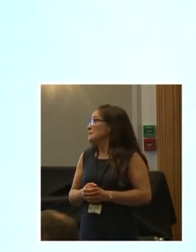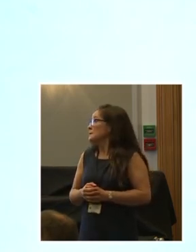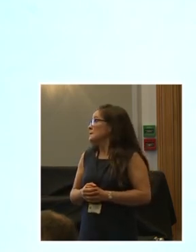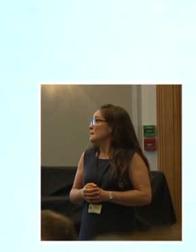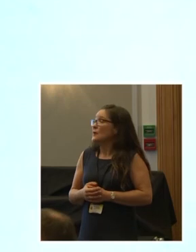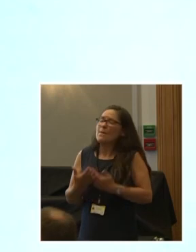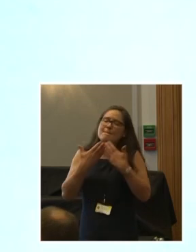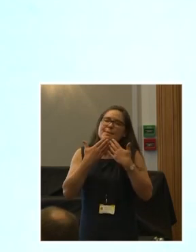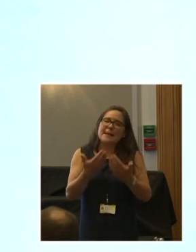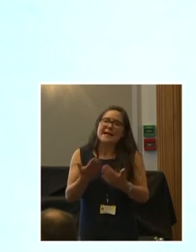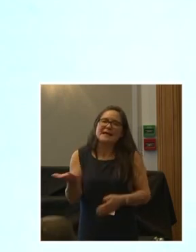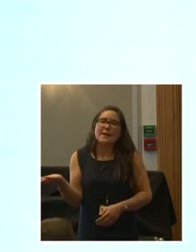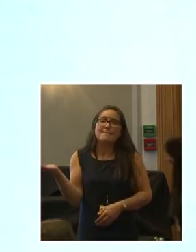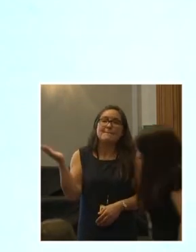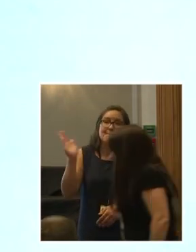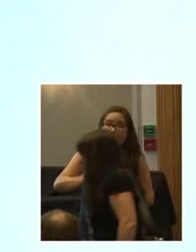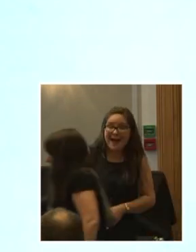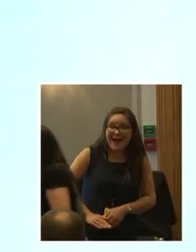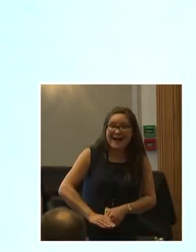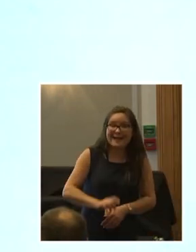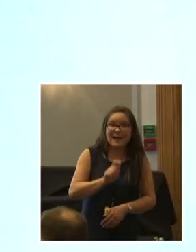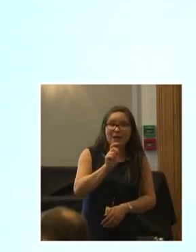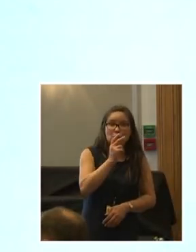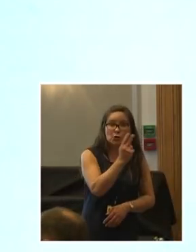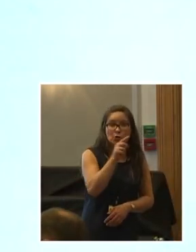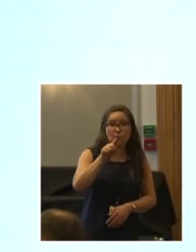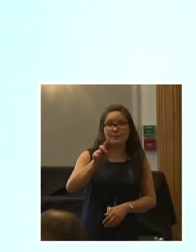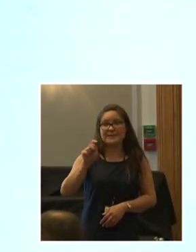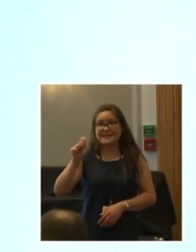promptly for 2:10 for the afternoon session. Thank you very much.